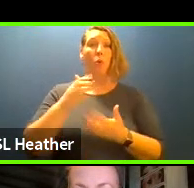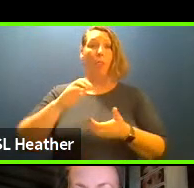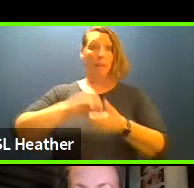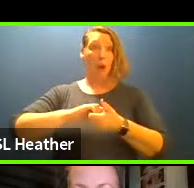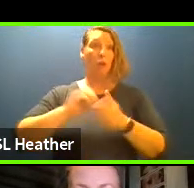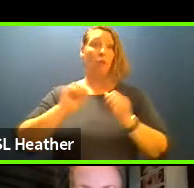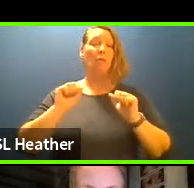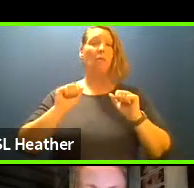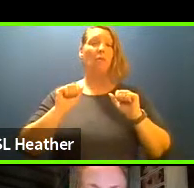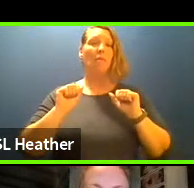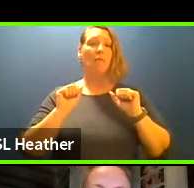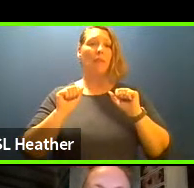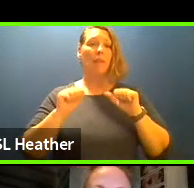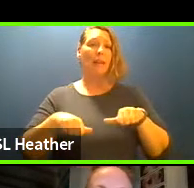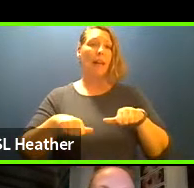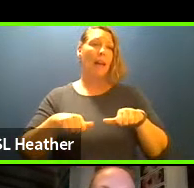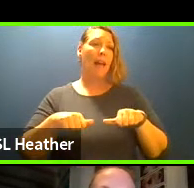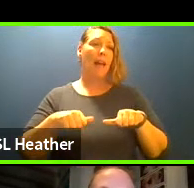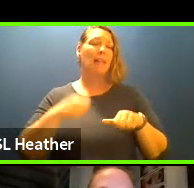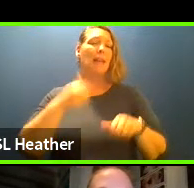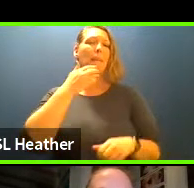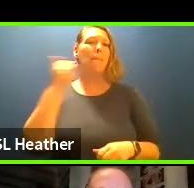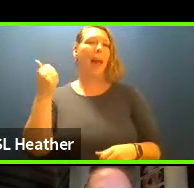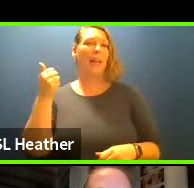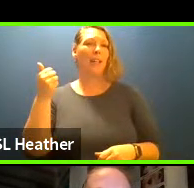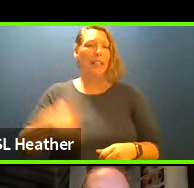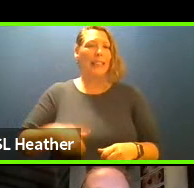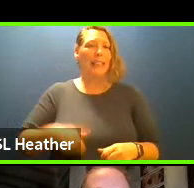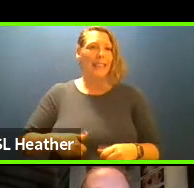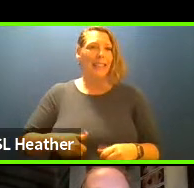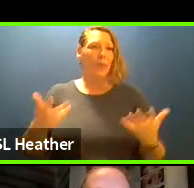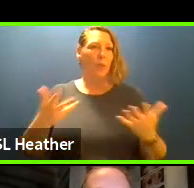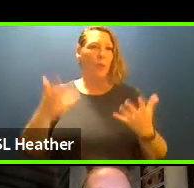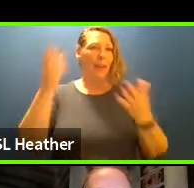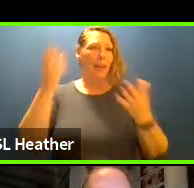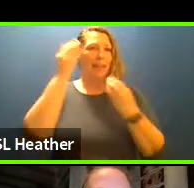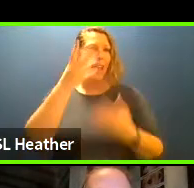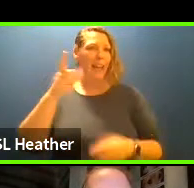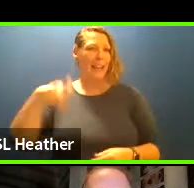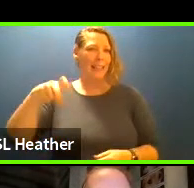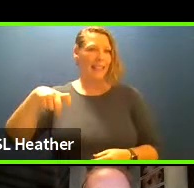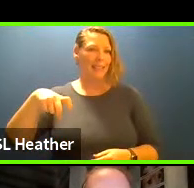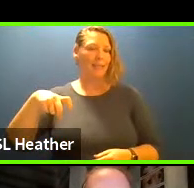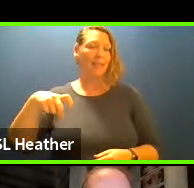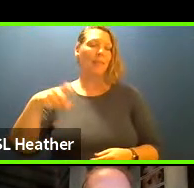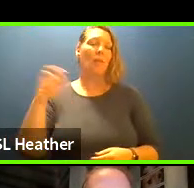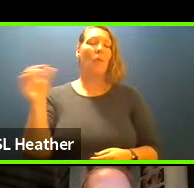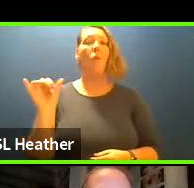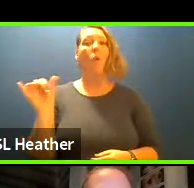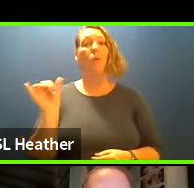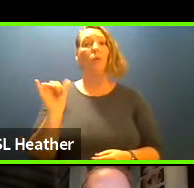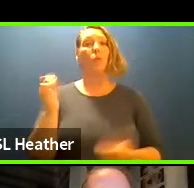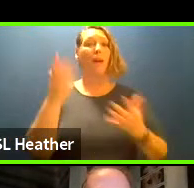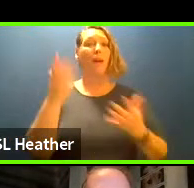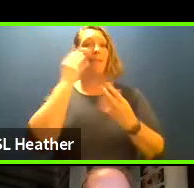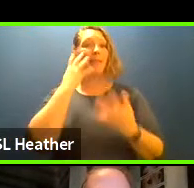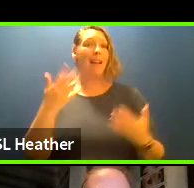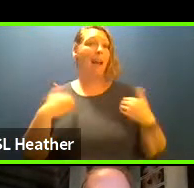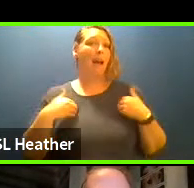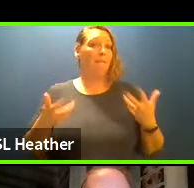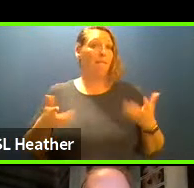can also get a better sense of what data is needed from them and also what data they might